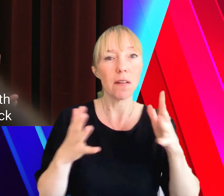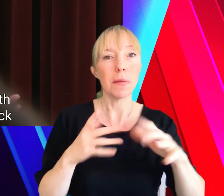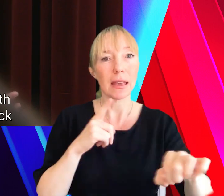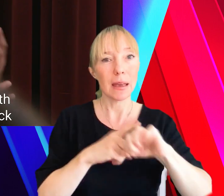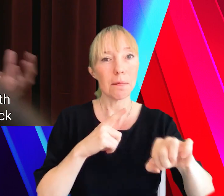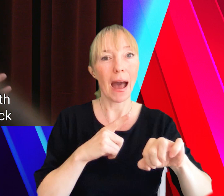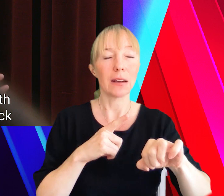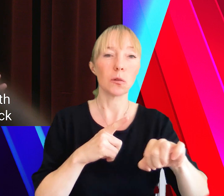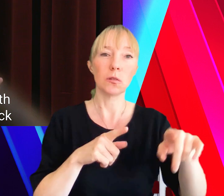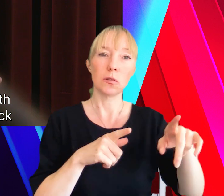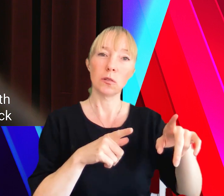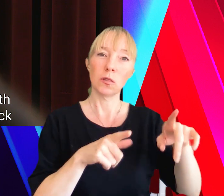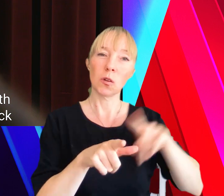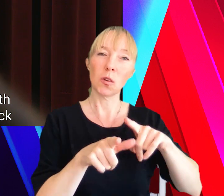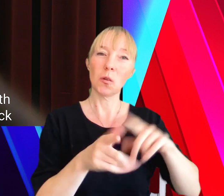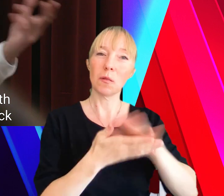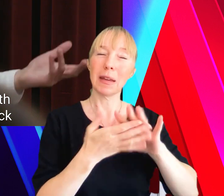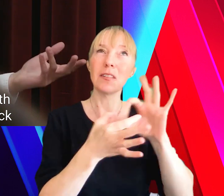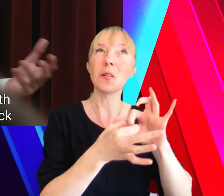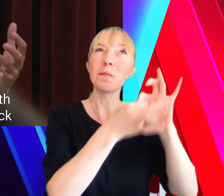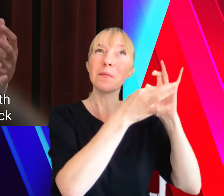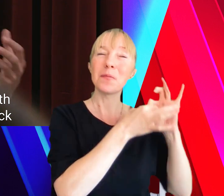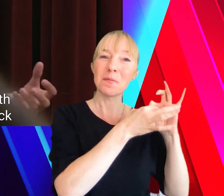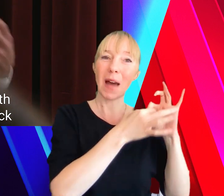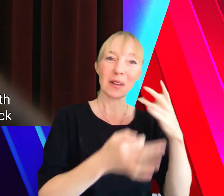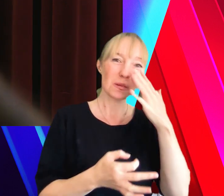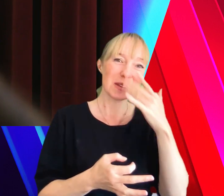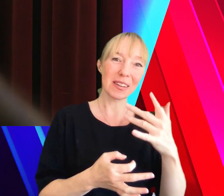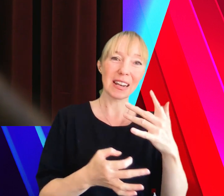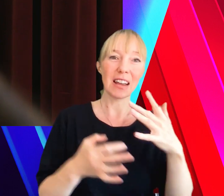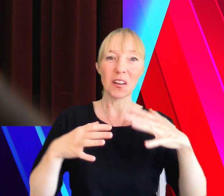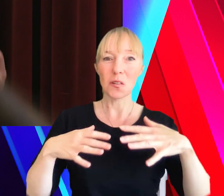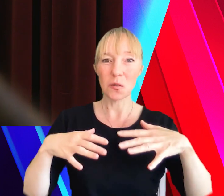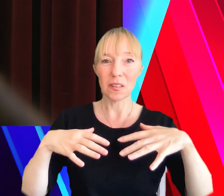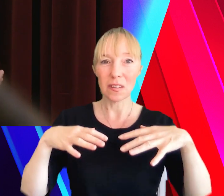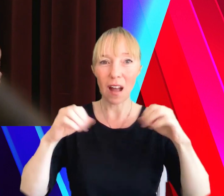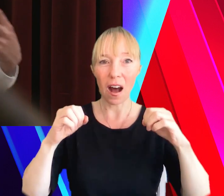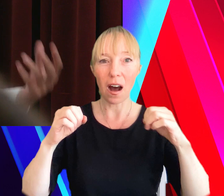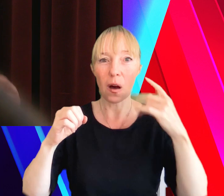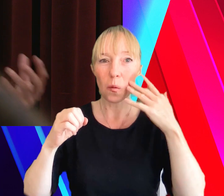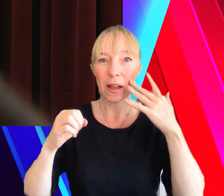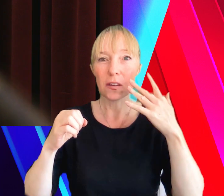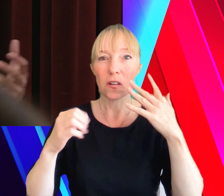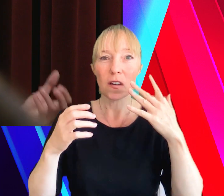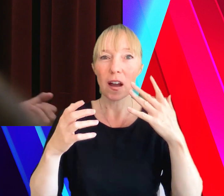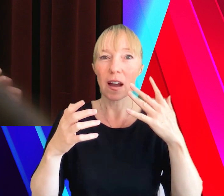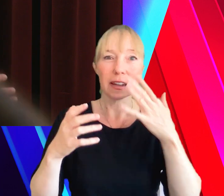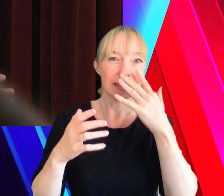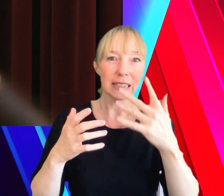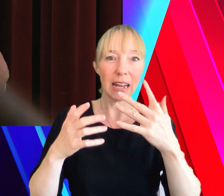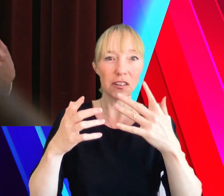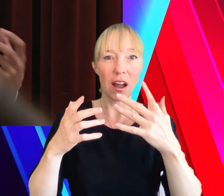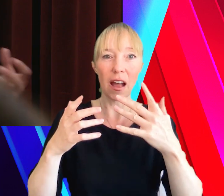of they're a big impact on your youth? So Hugo, you were saying like it connects you back to your adolescence, or kind of it's something you start as a teenager